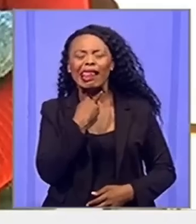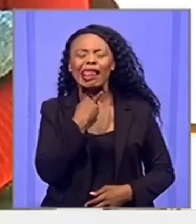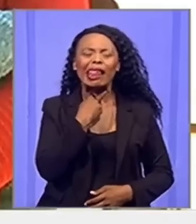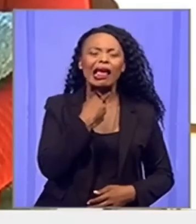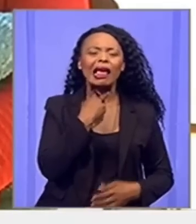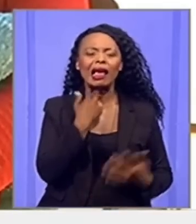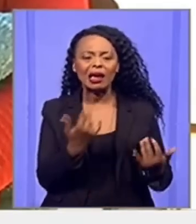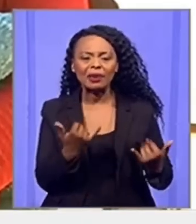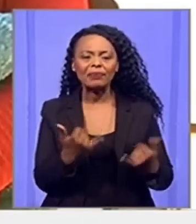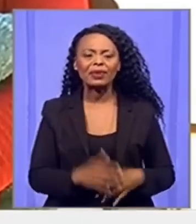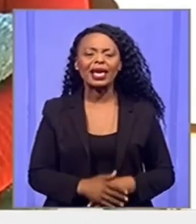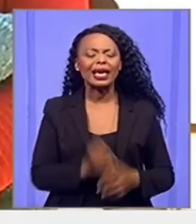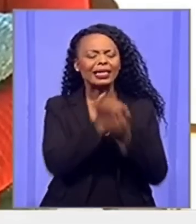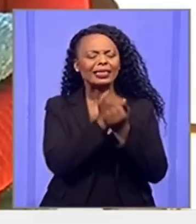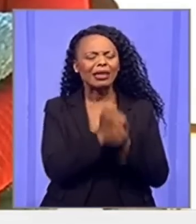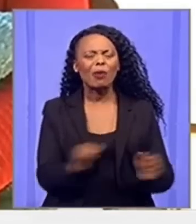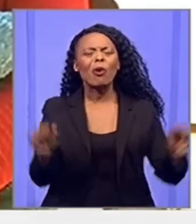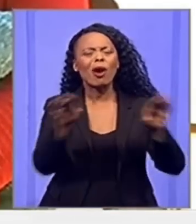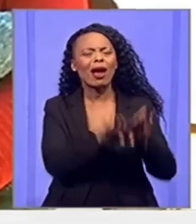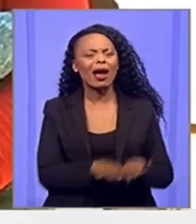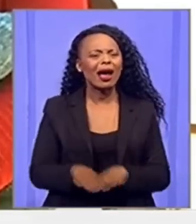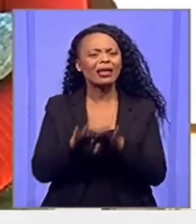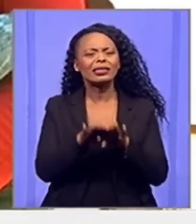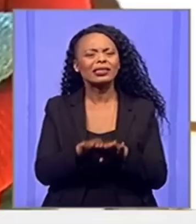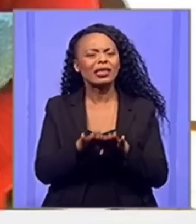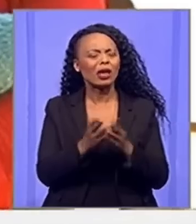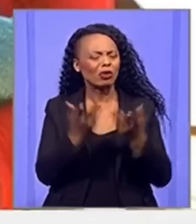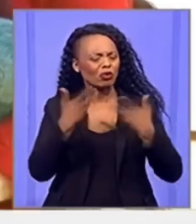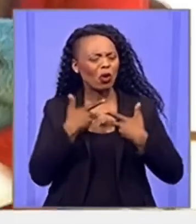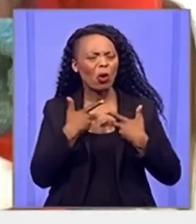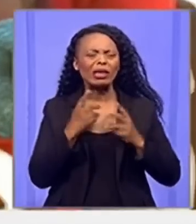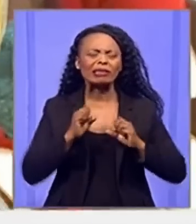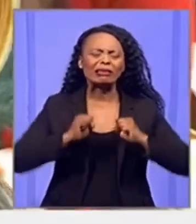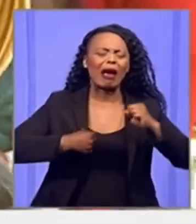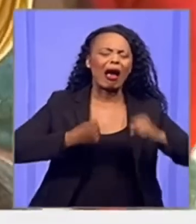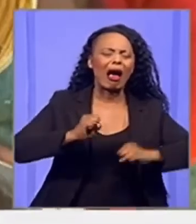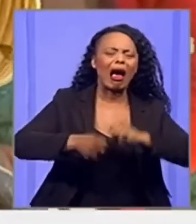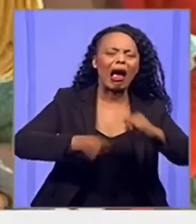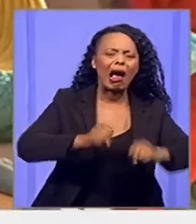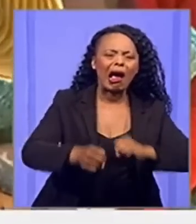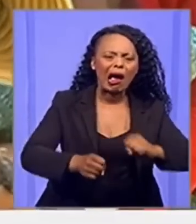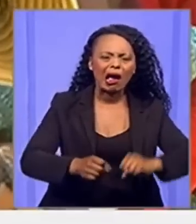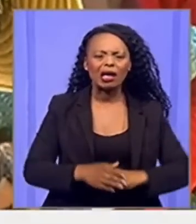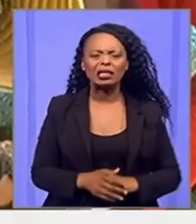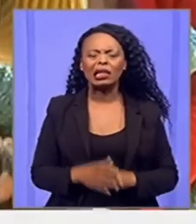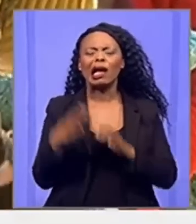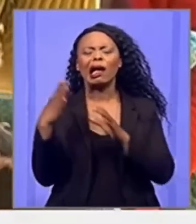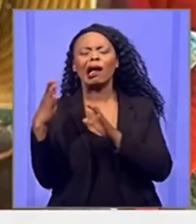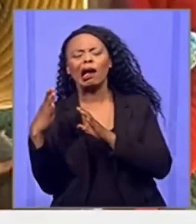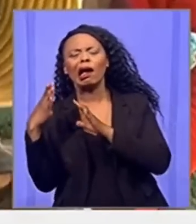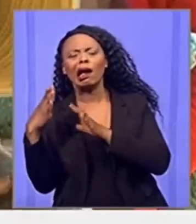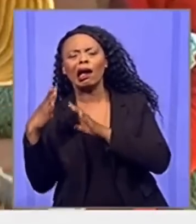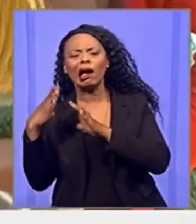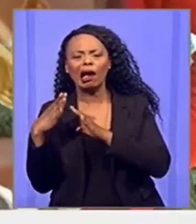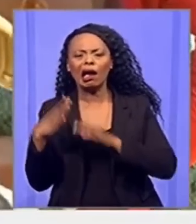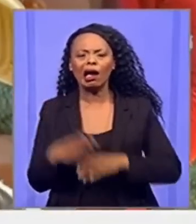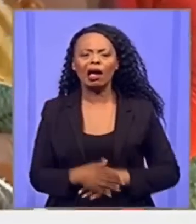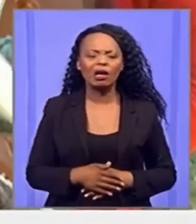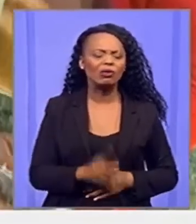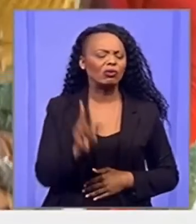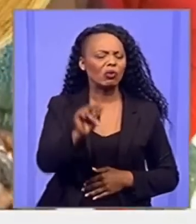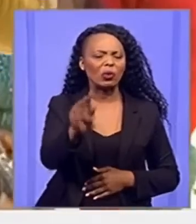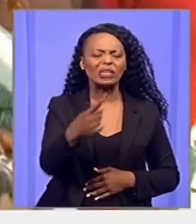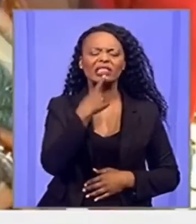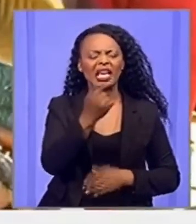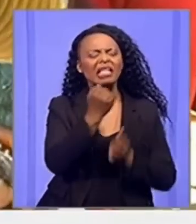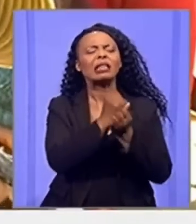tša ditokomorasi ke hlwe ke sa hlaka ke tšama ke tia menwana ke kata ke merwalo ba re ke tokomorasi